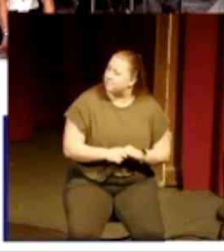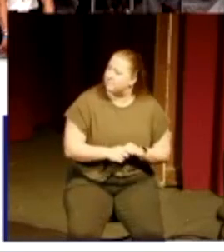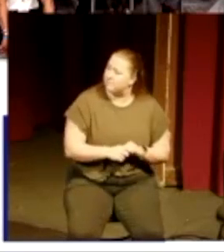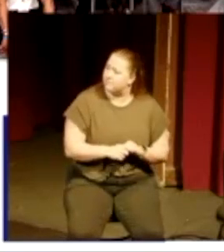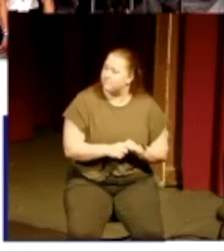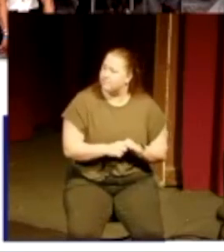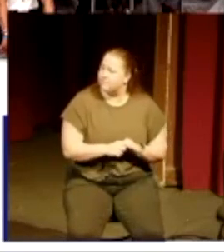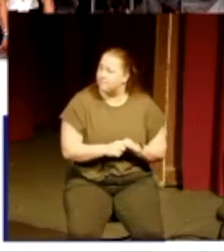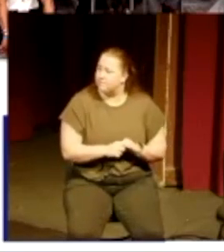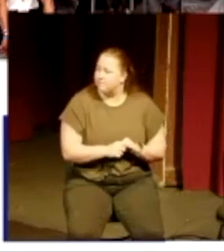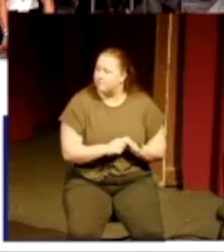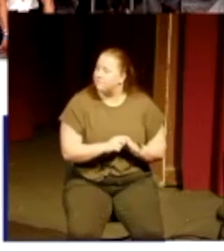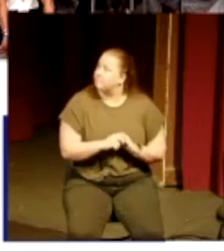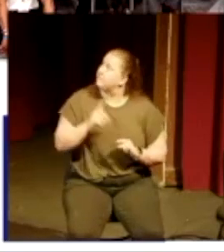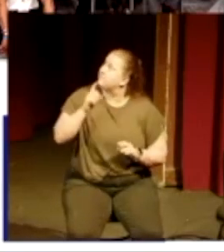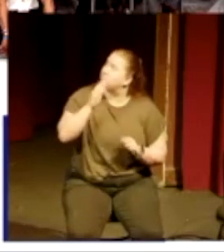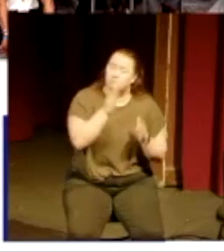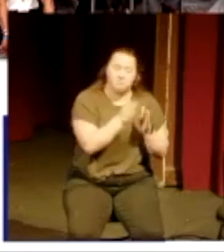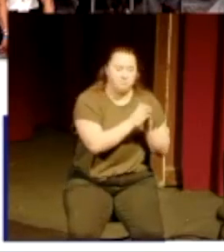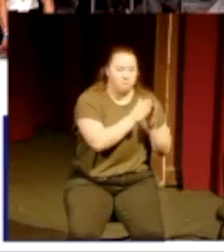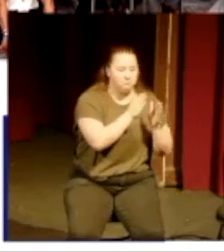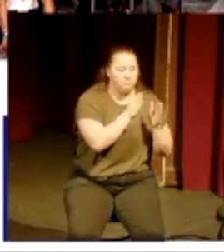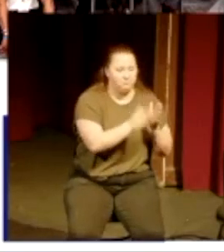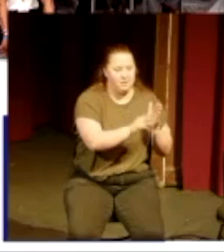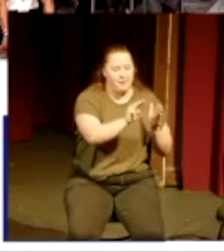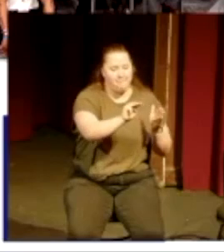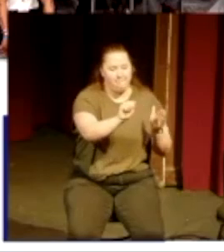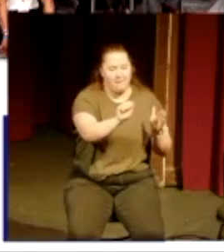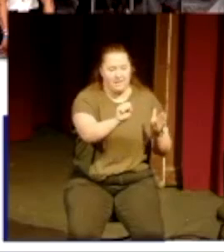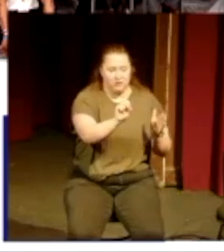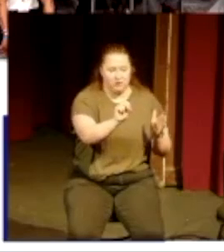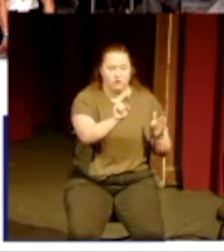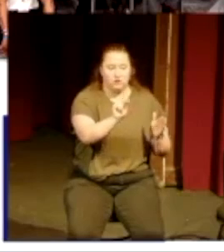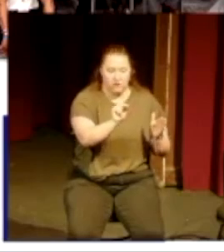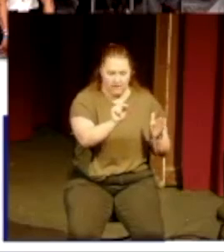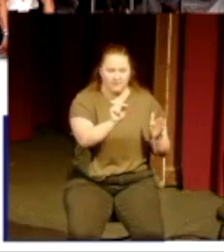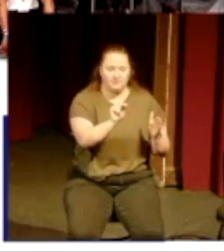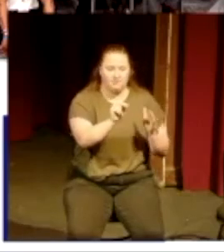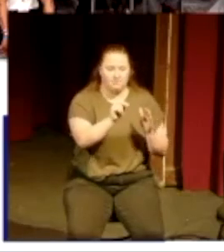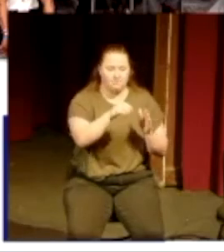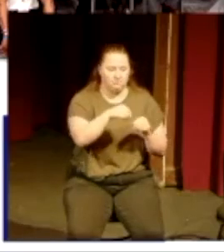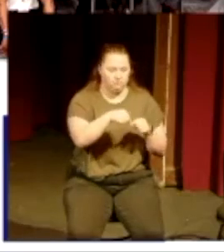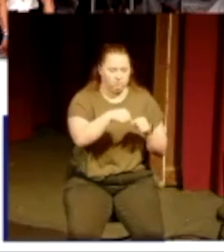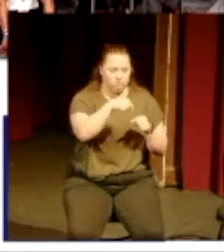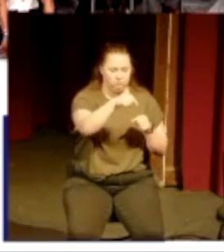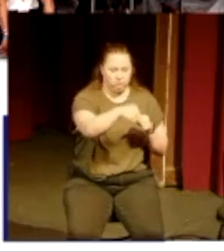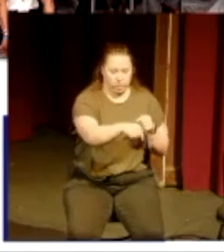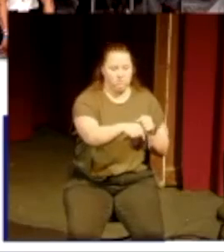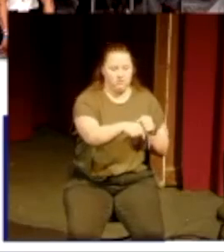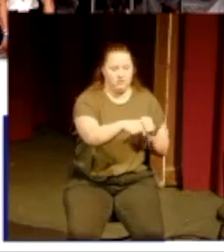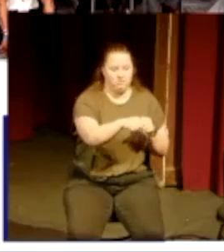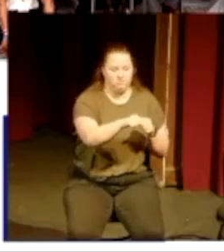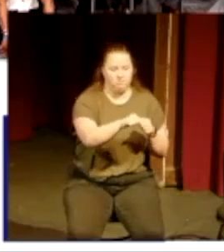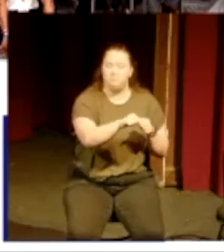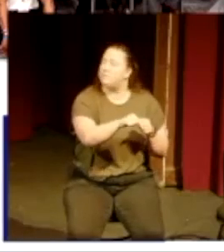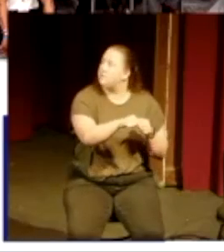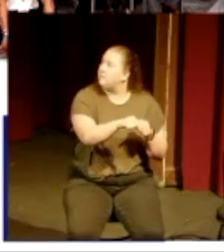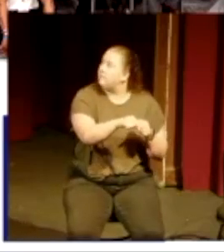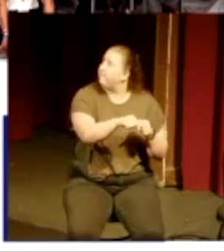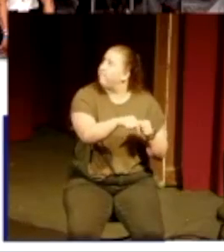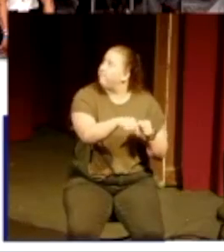To Kyron's left, over his left shoulder, is Mason Reese. If you come forward from the two of them in the front row, we've